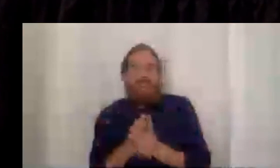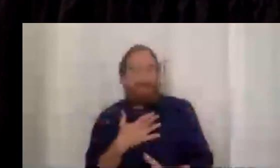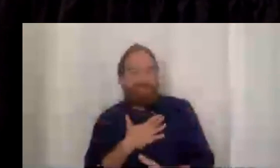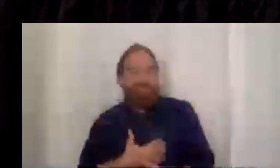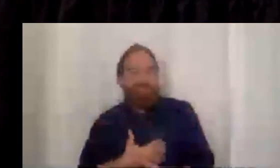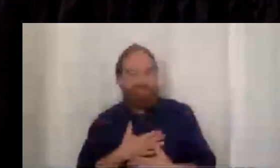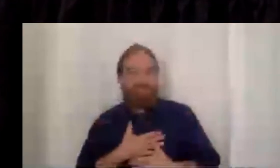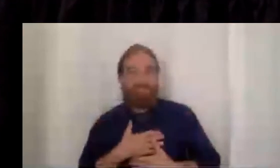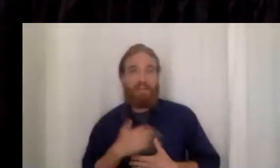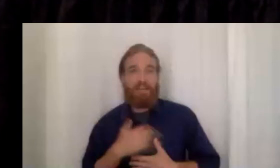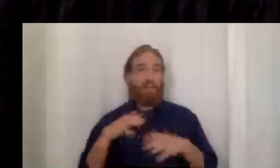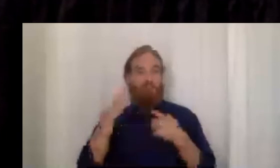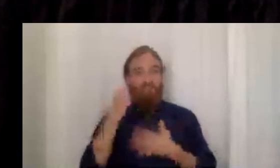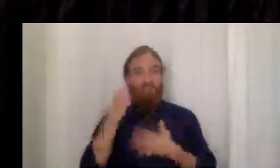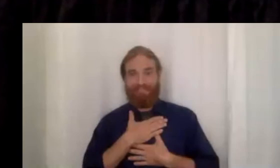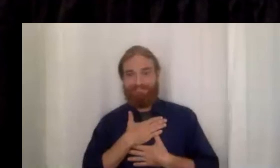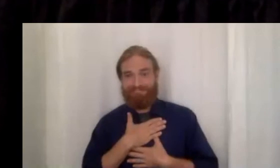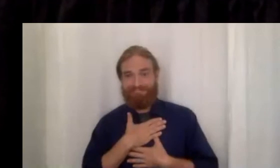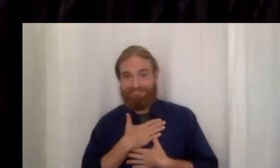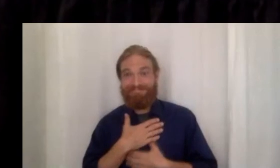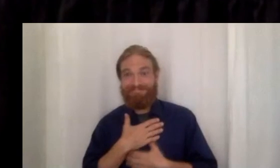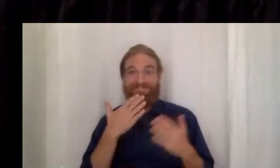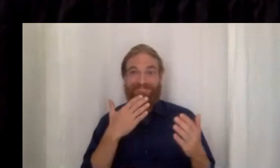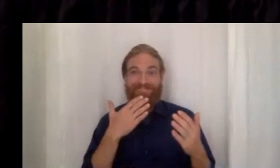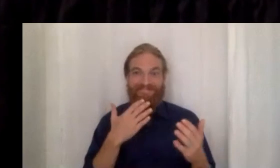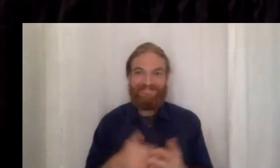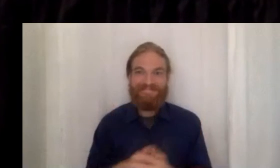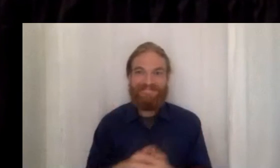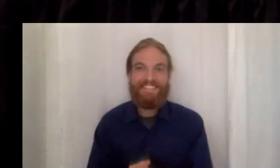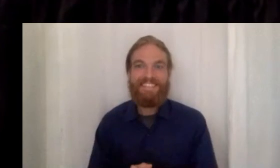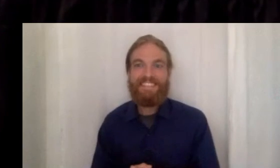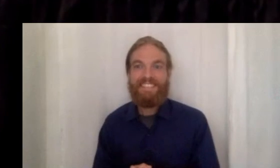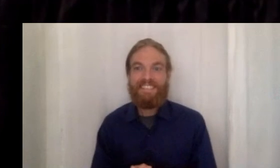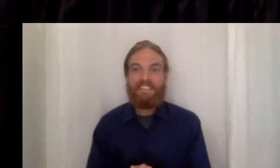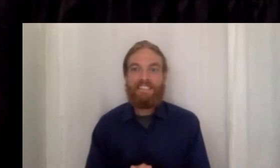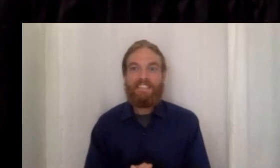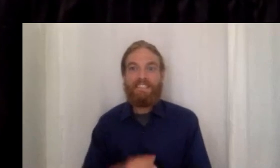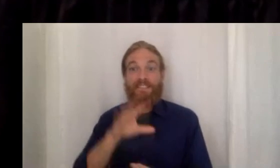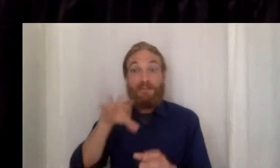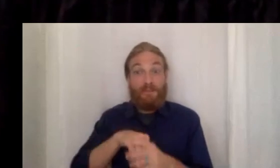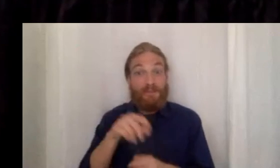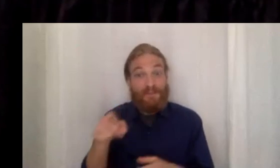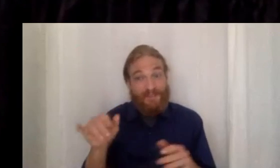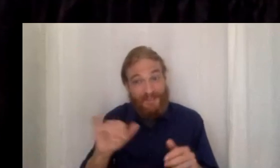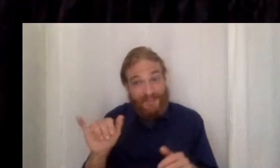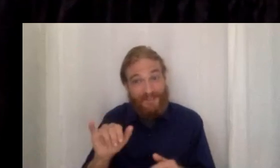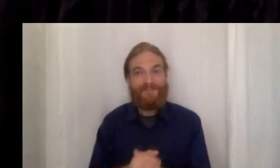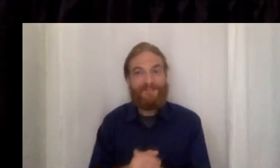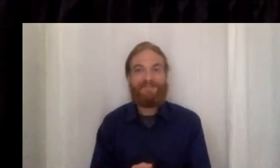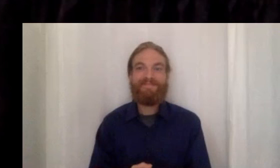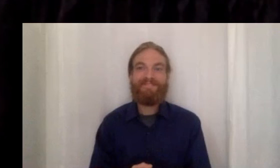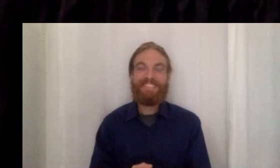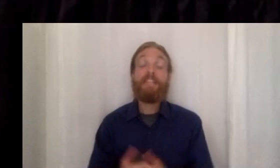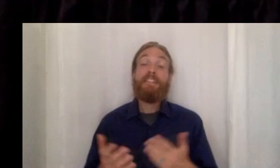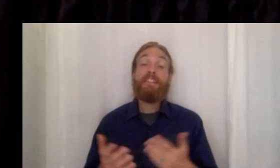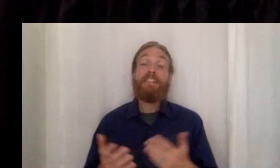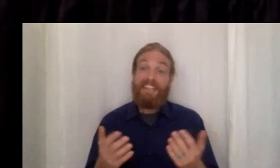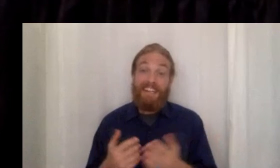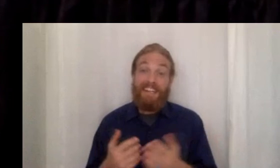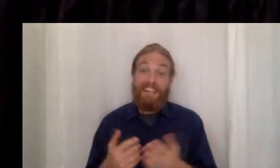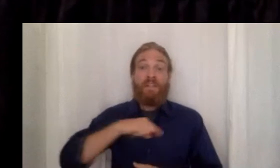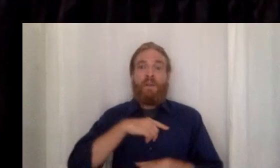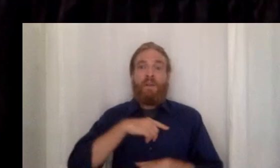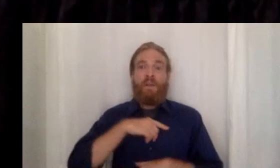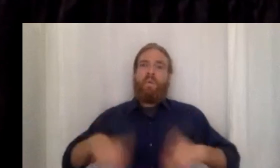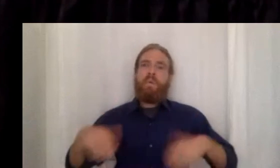That includes you, you know. We have been at this for 19 months. We have